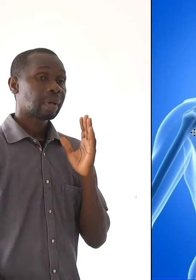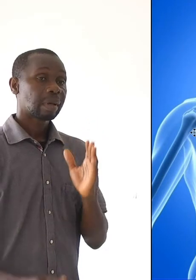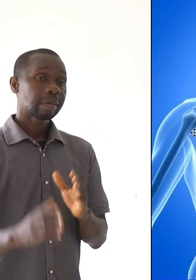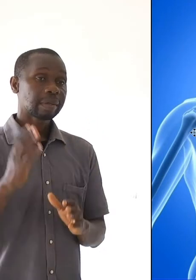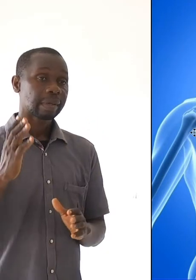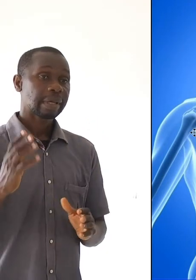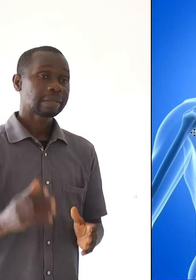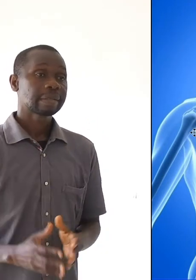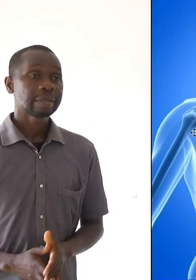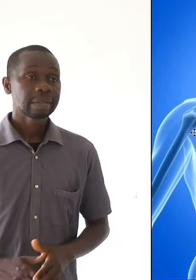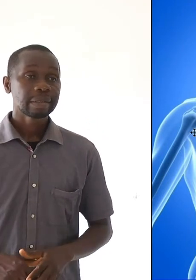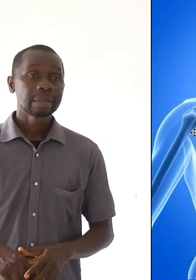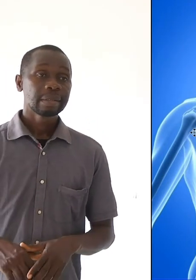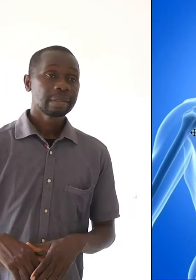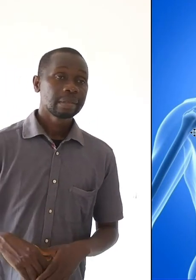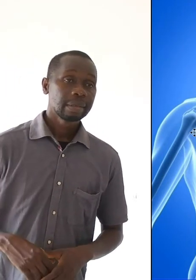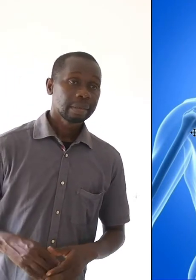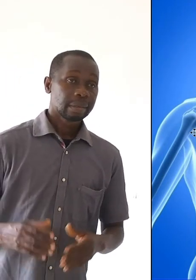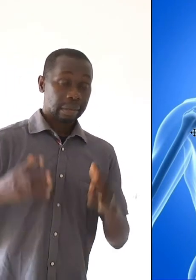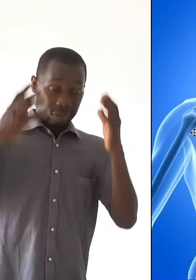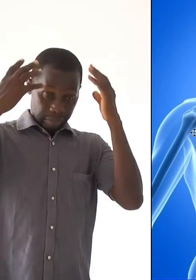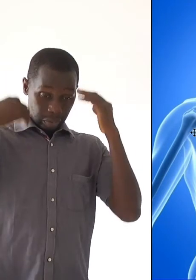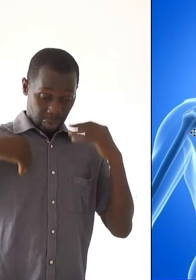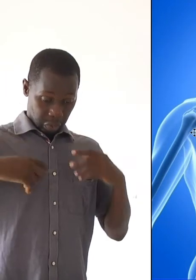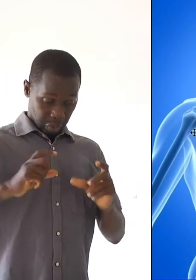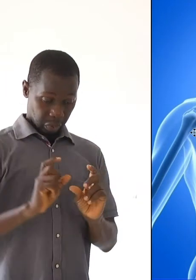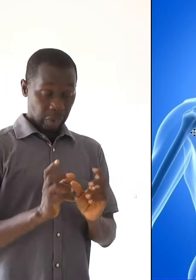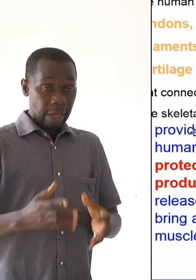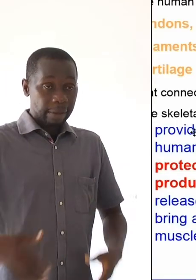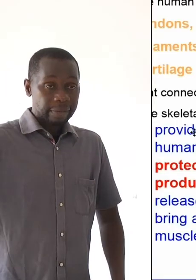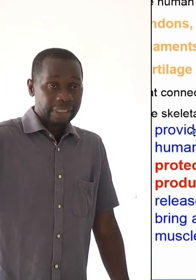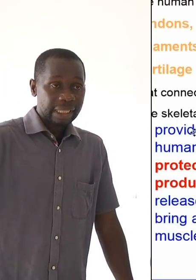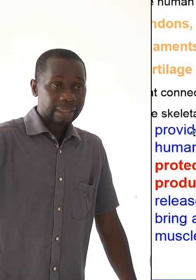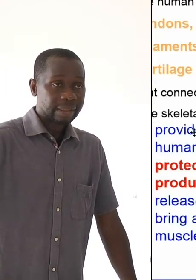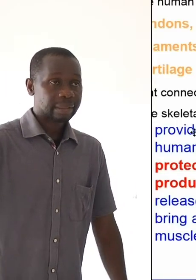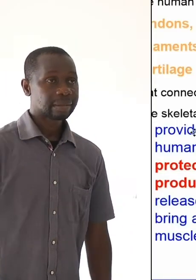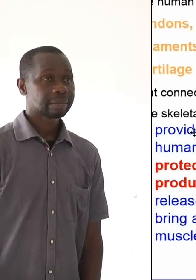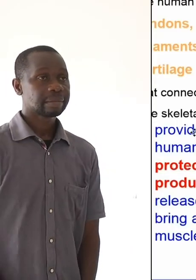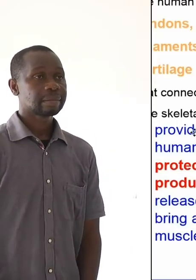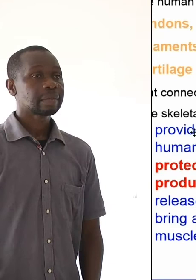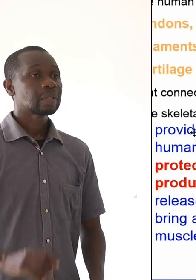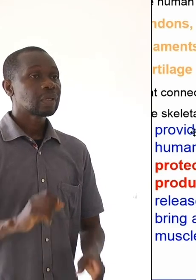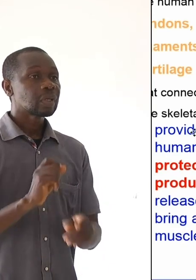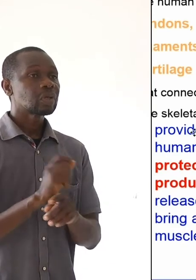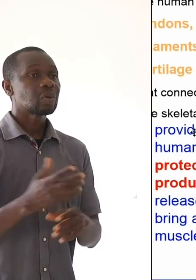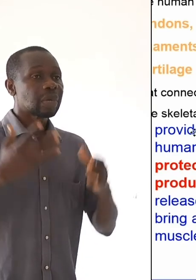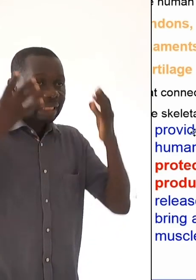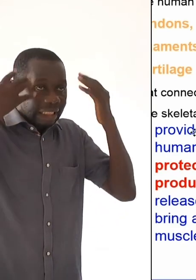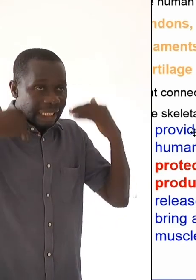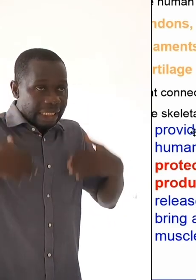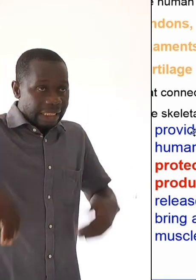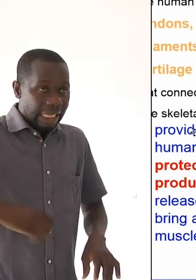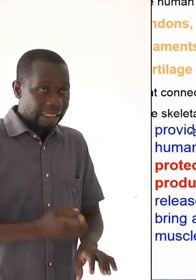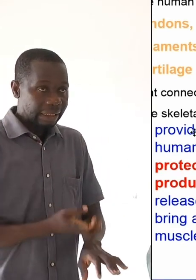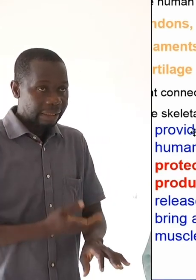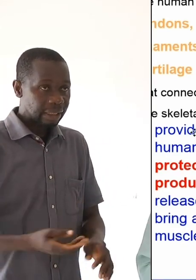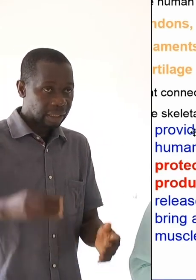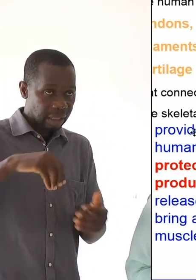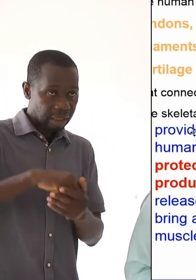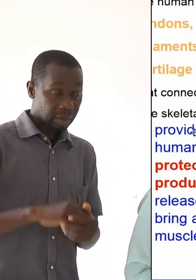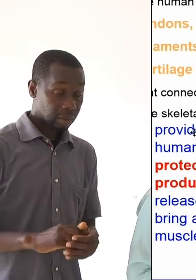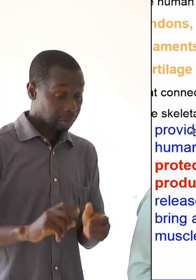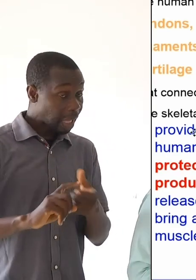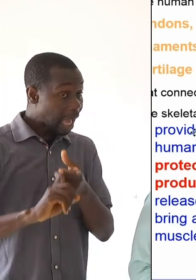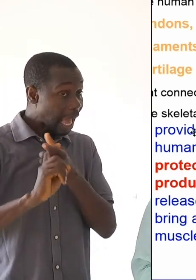have the full frame of the skeletal system. So the human skeletal system includes a